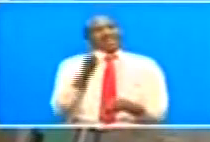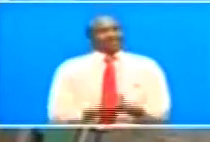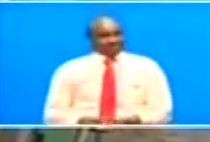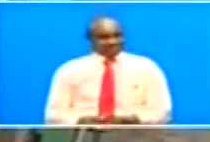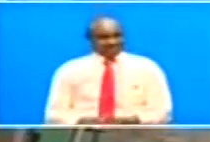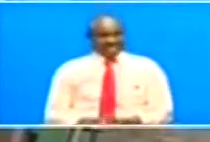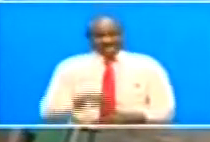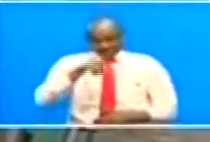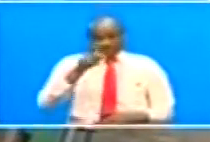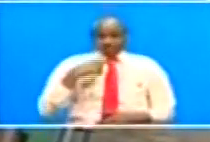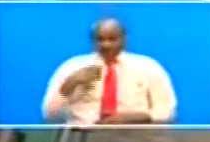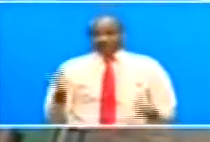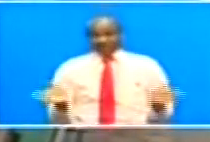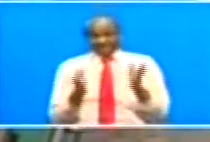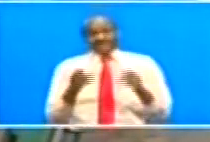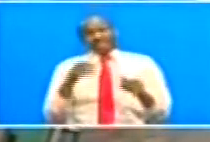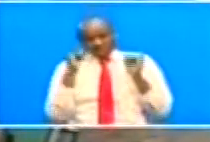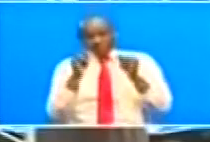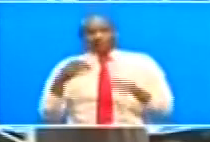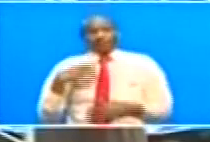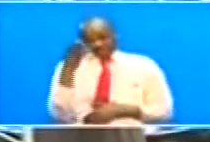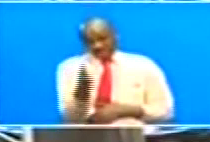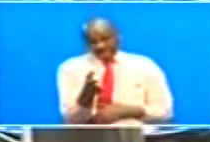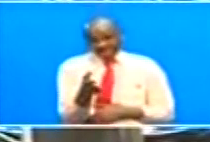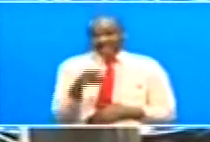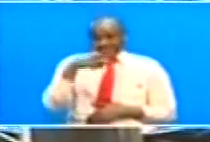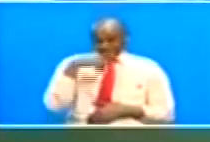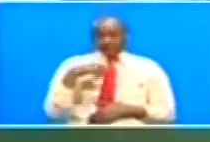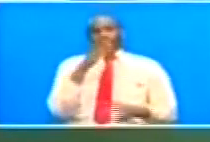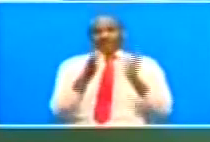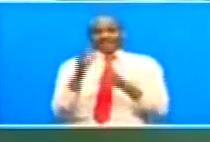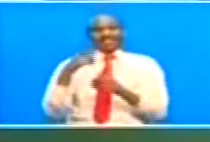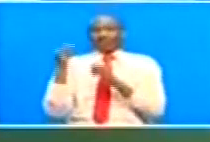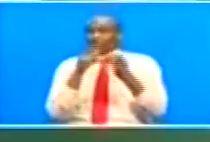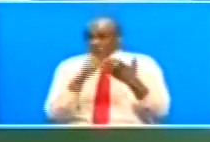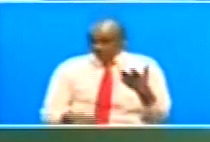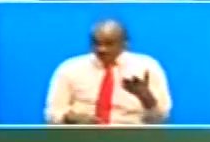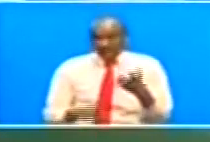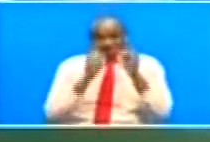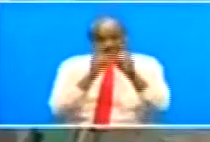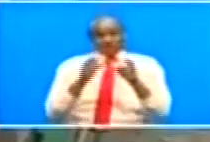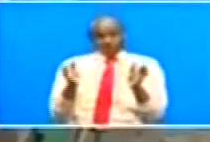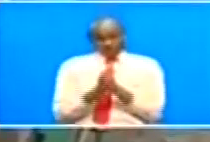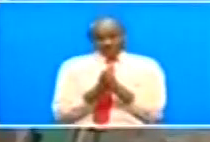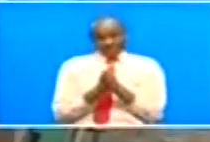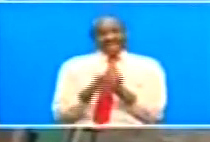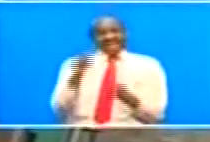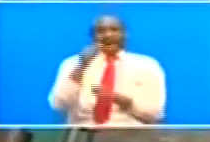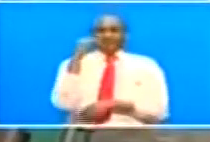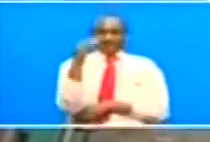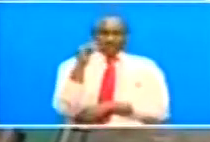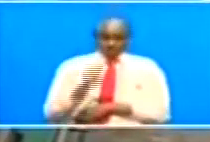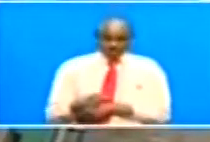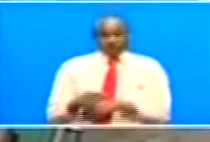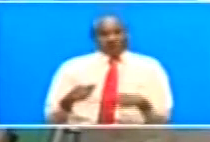order to encourage new entrants into the competition, the organizers have introduced a prize for the highest placed car